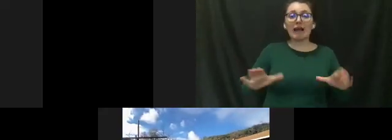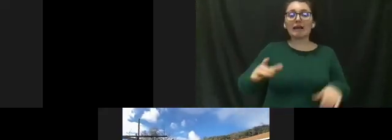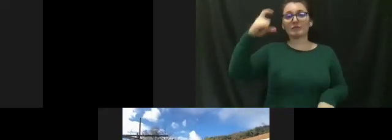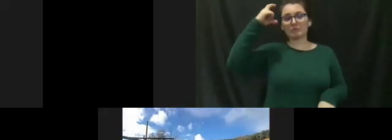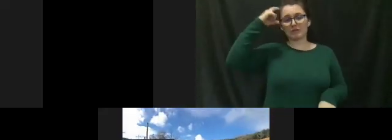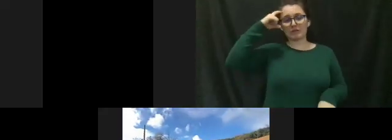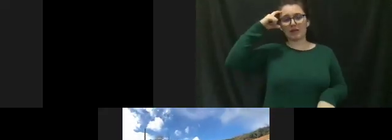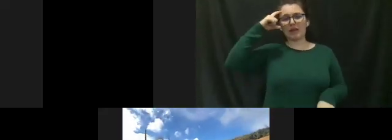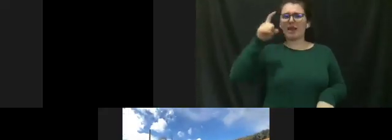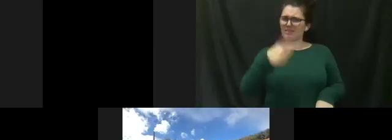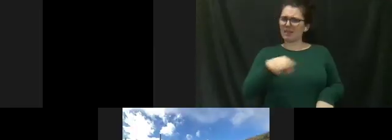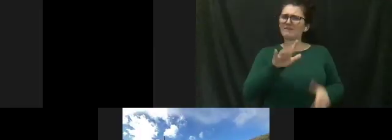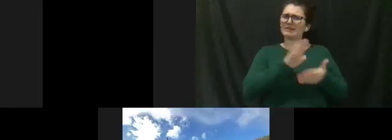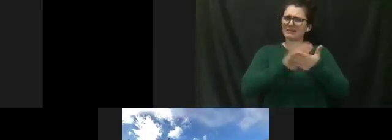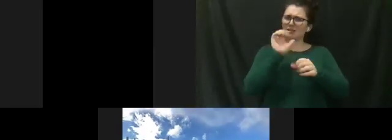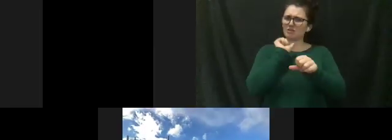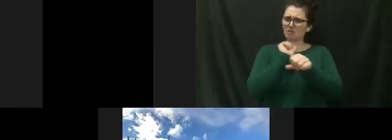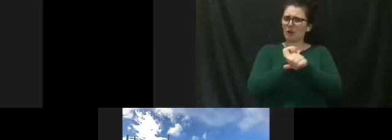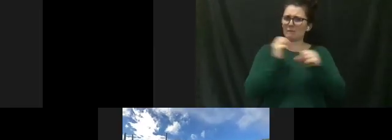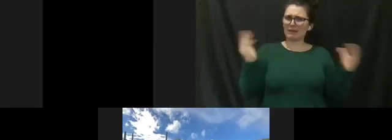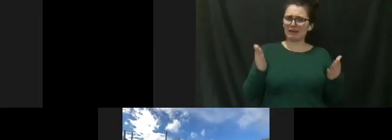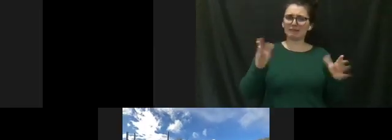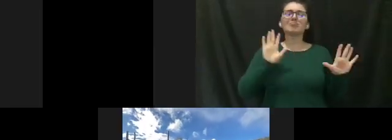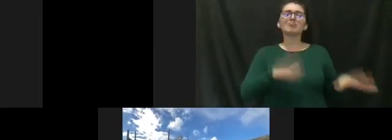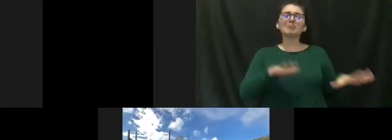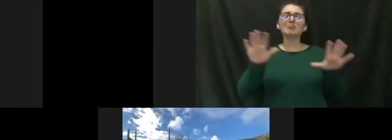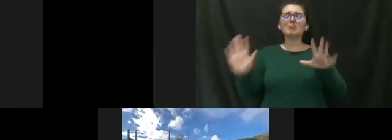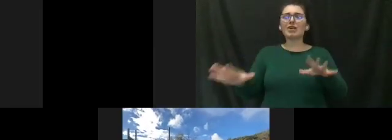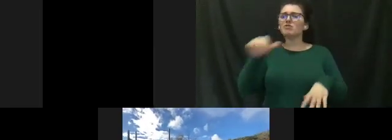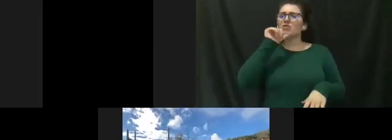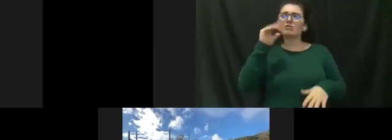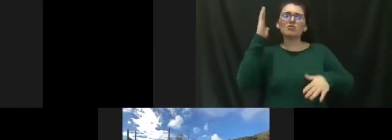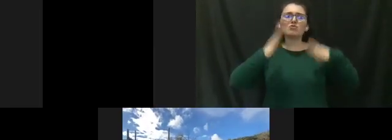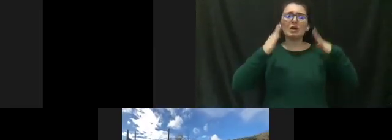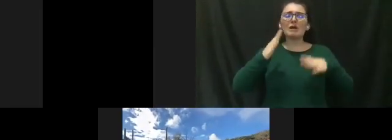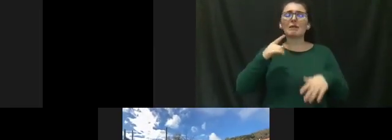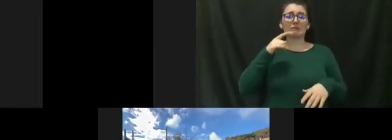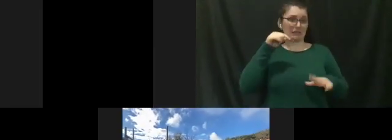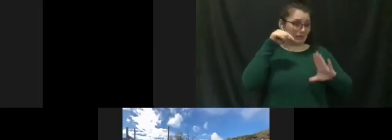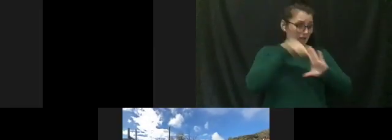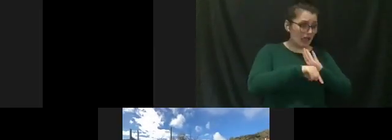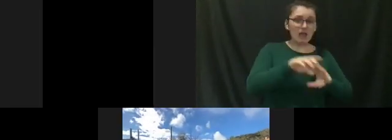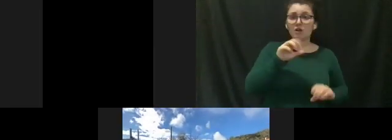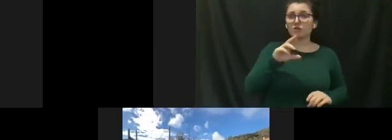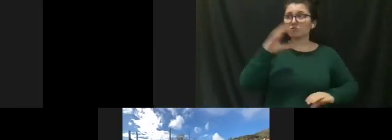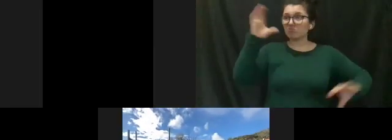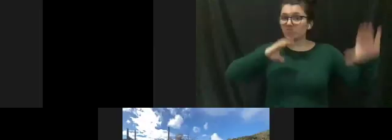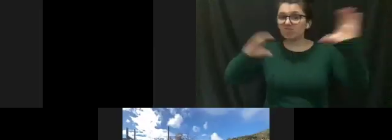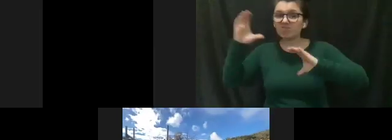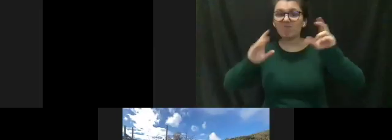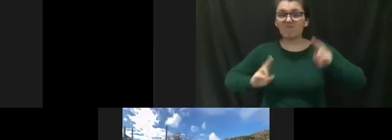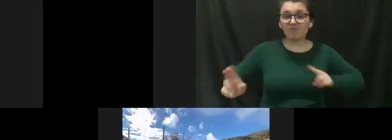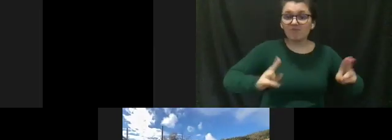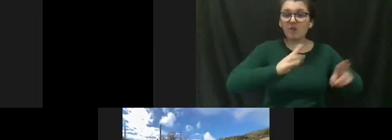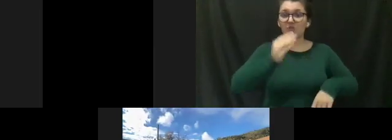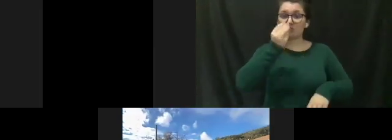vacation every single day of their lives. They don't have to worry about being eaten. They don't have to go try and find their own food. They